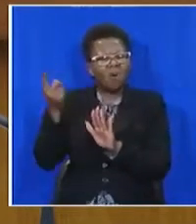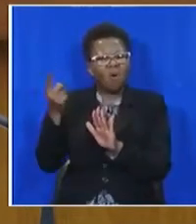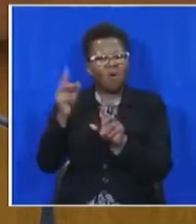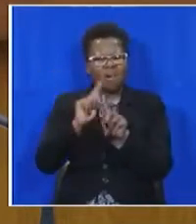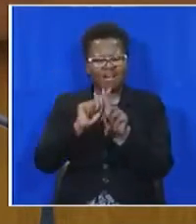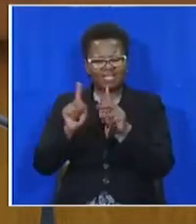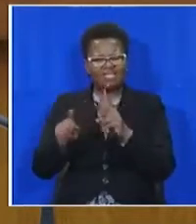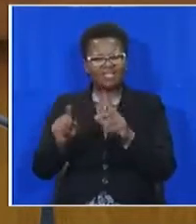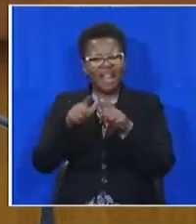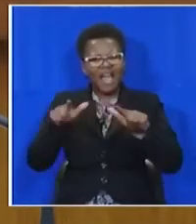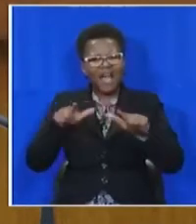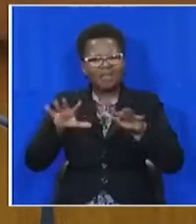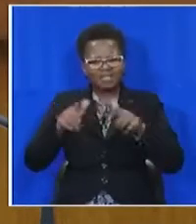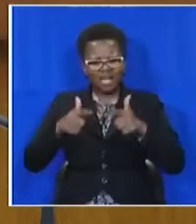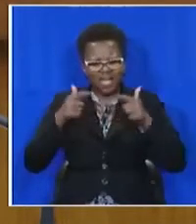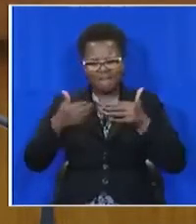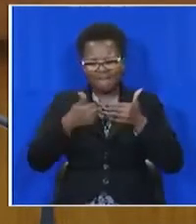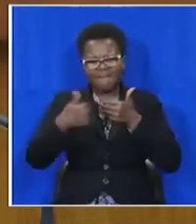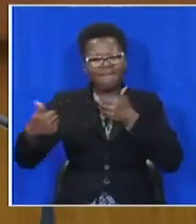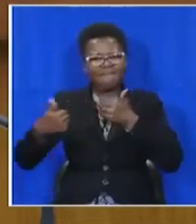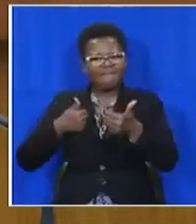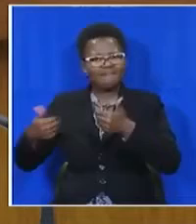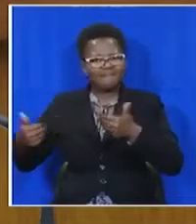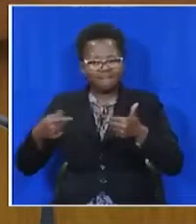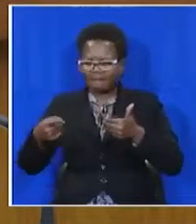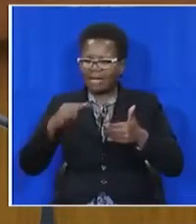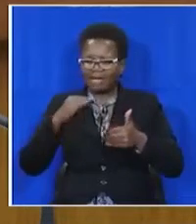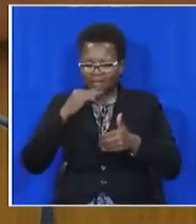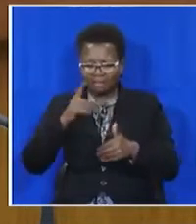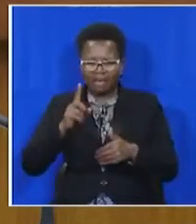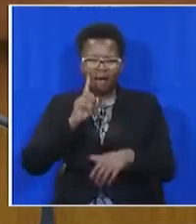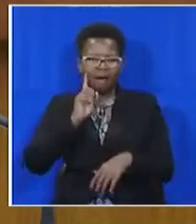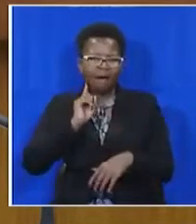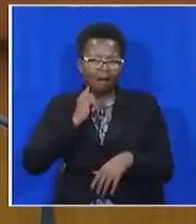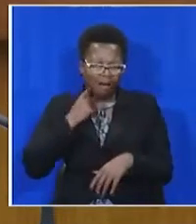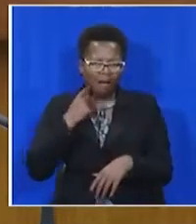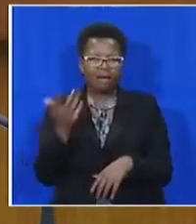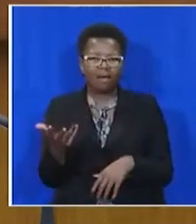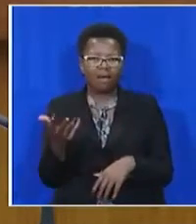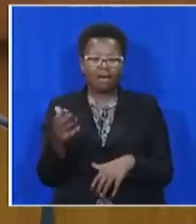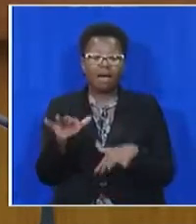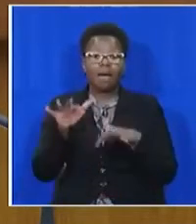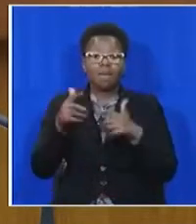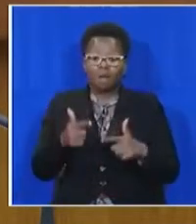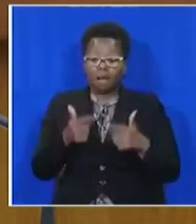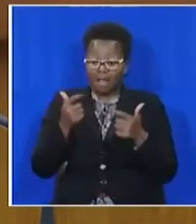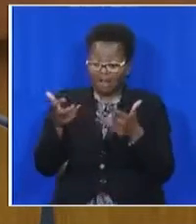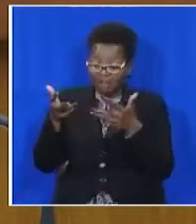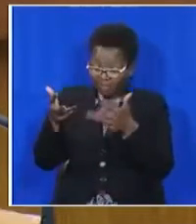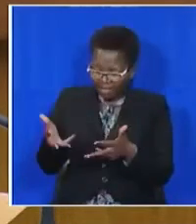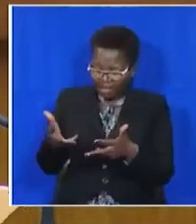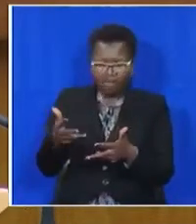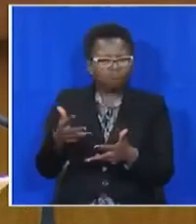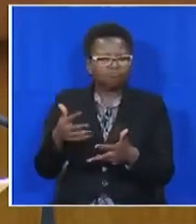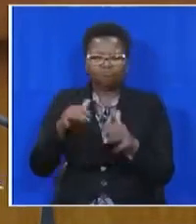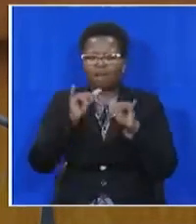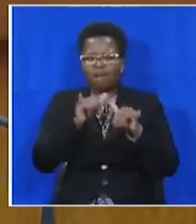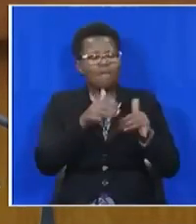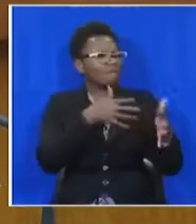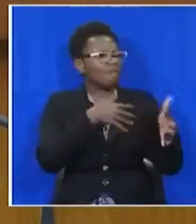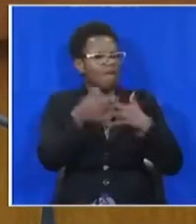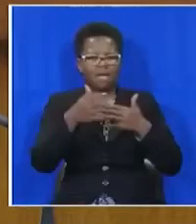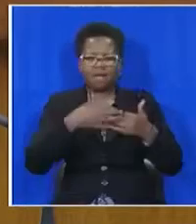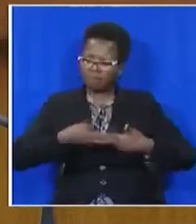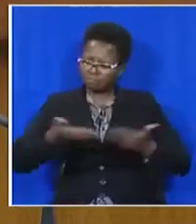remain there. We are saying false. The people in homelands must feel free to settle anywhere in